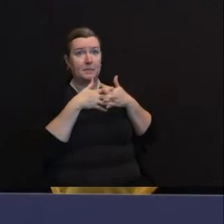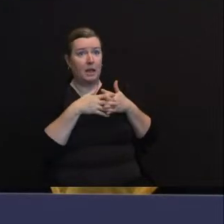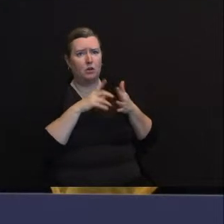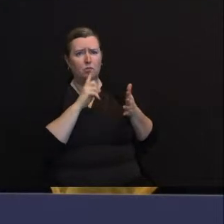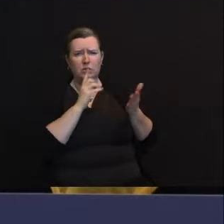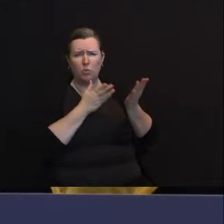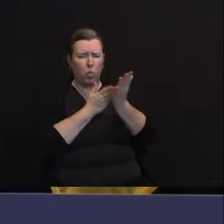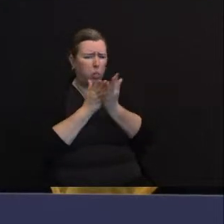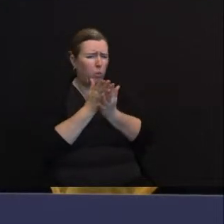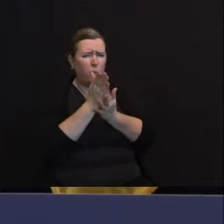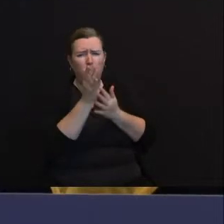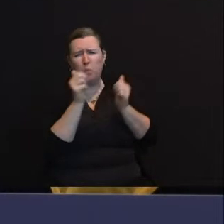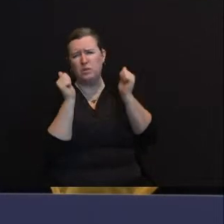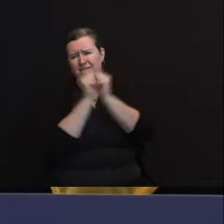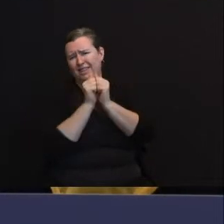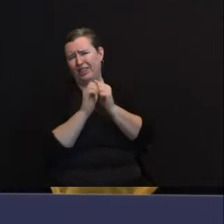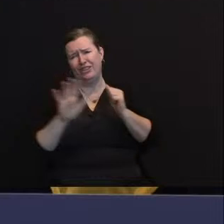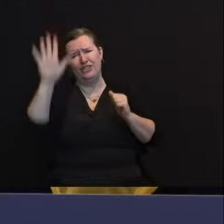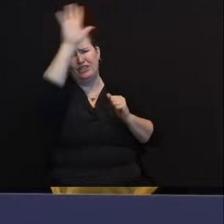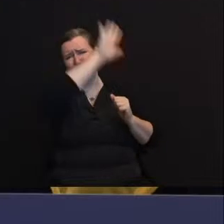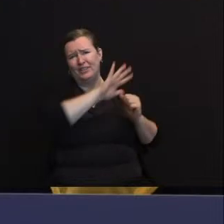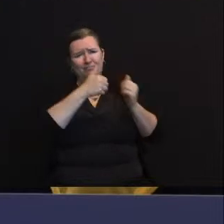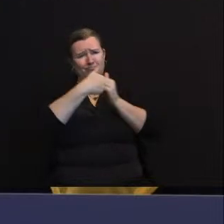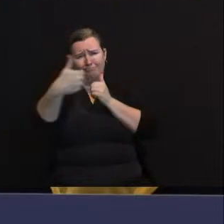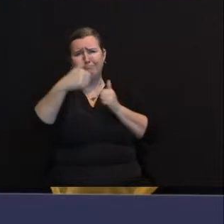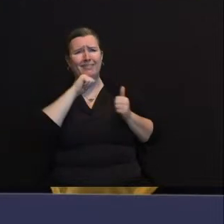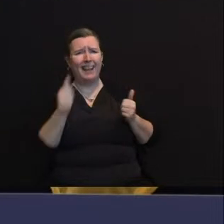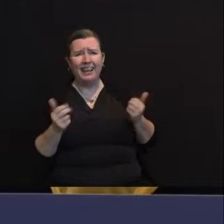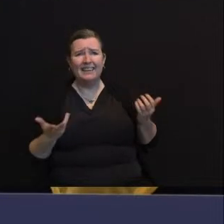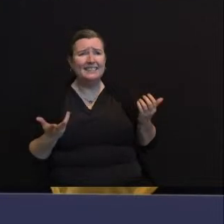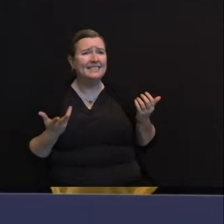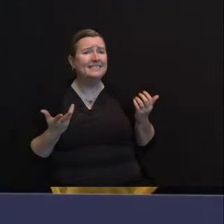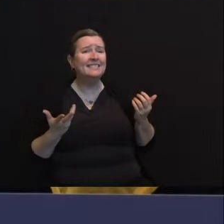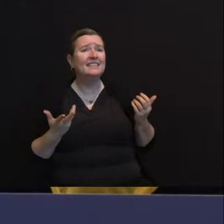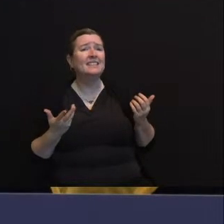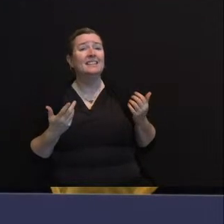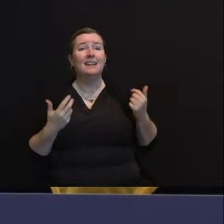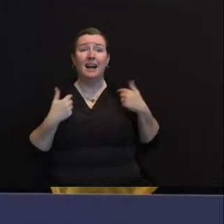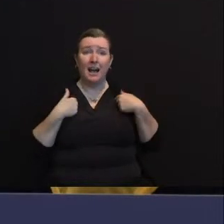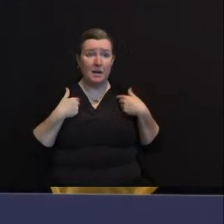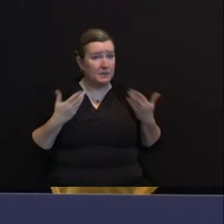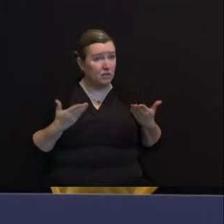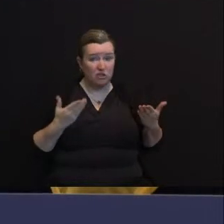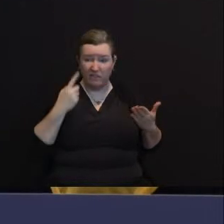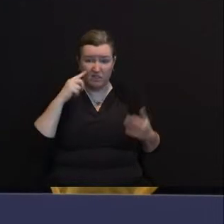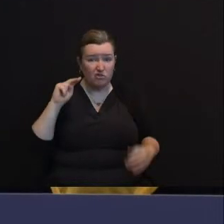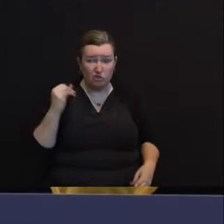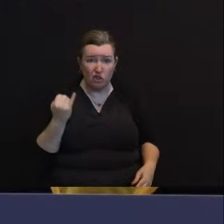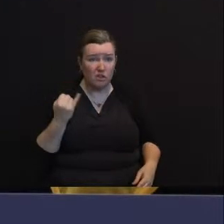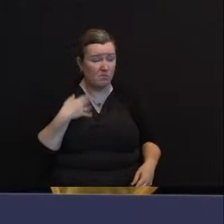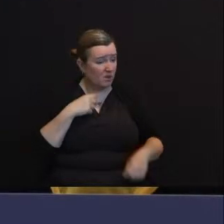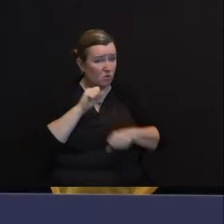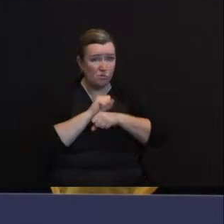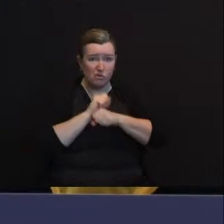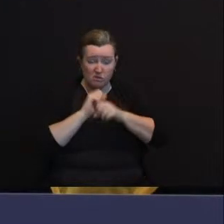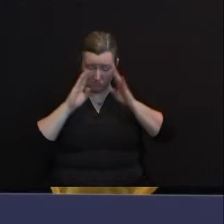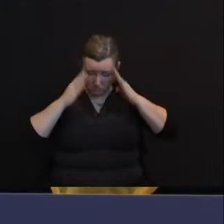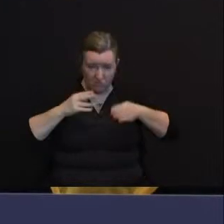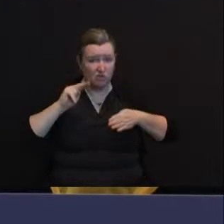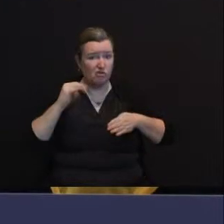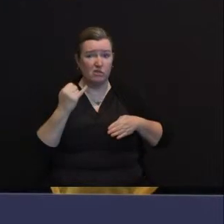I mean, good questions. I mean, we exist for New Jersey. Our efforts are for New Jersey, period.